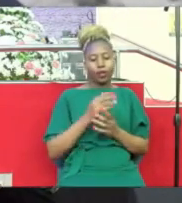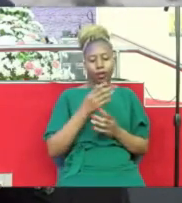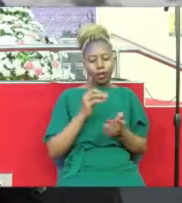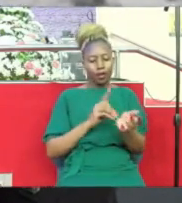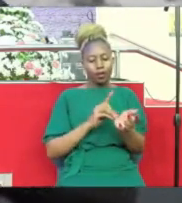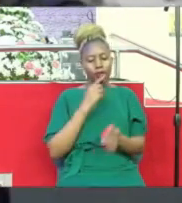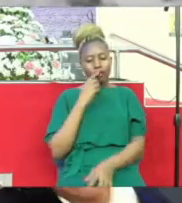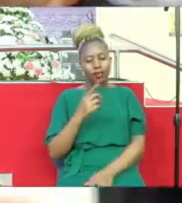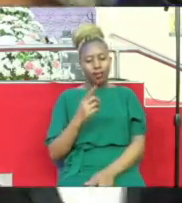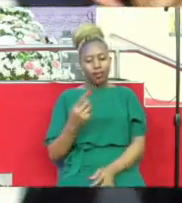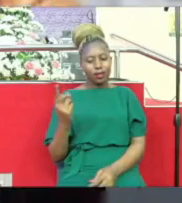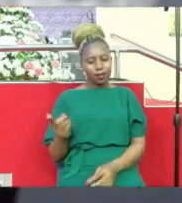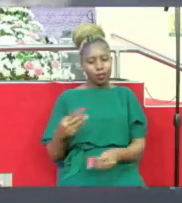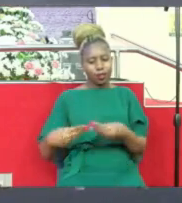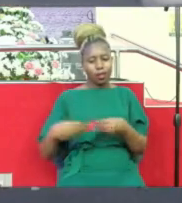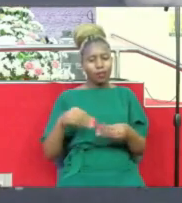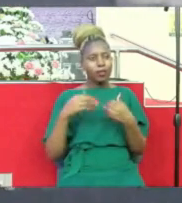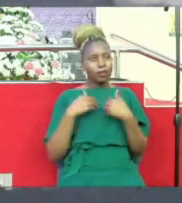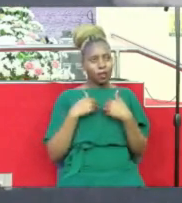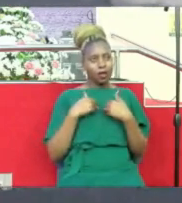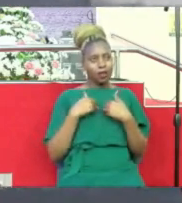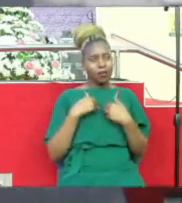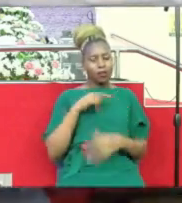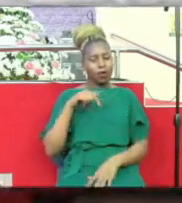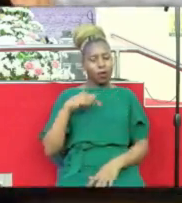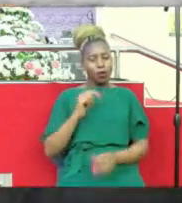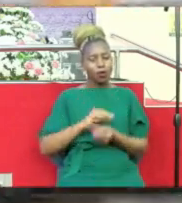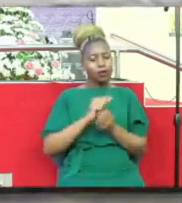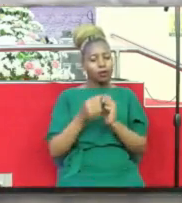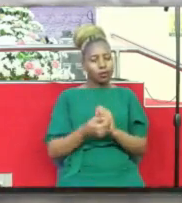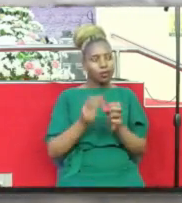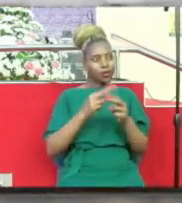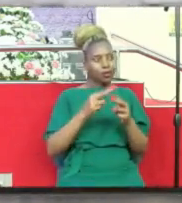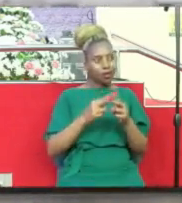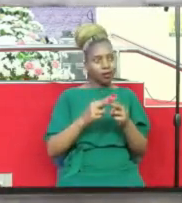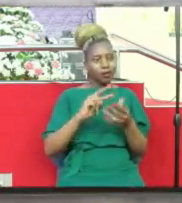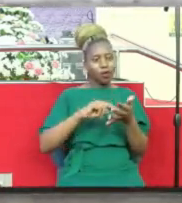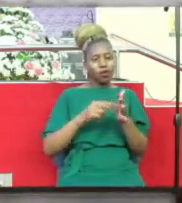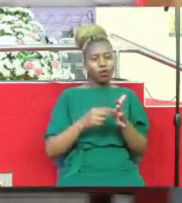syndrome, when we called his name Micaiah, we said, who is like God?